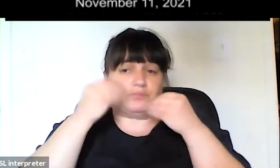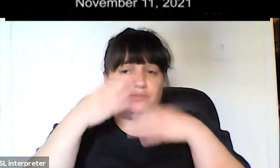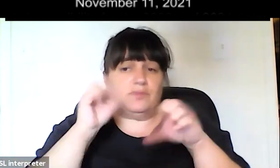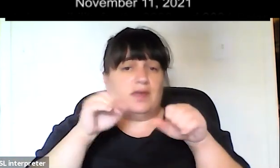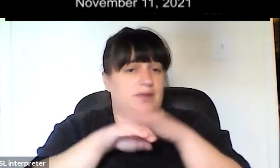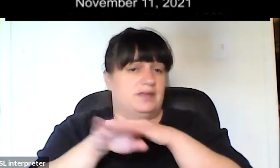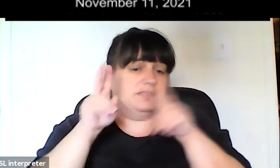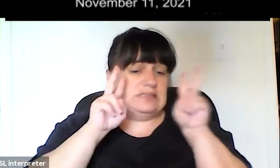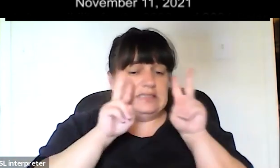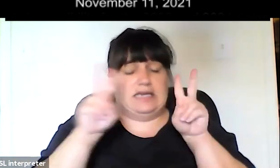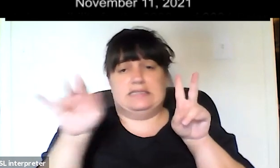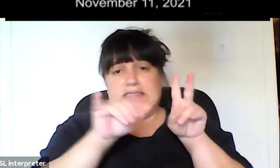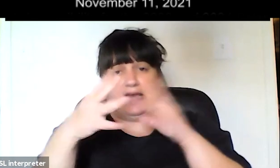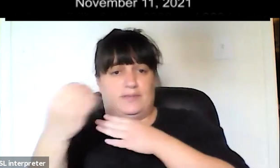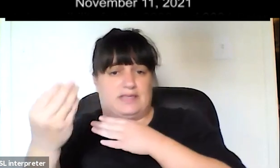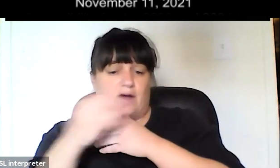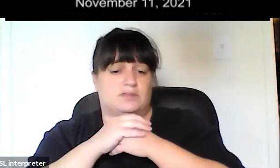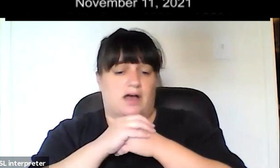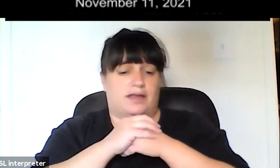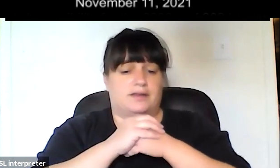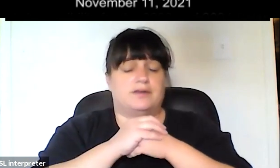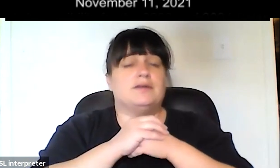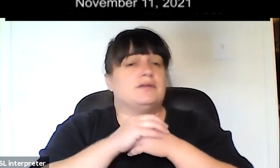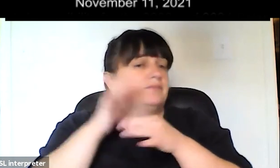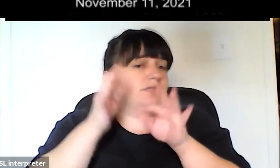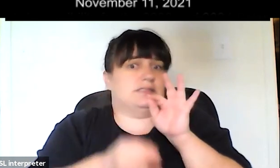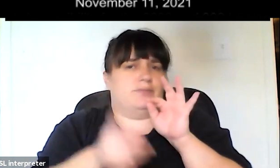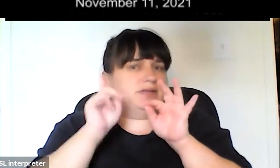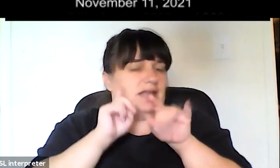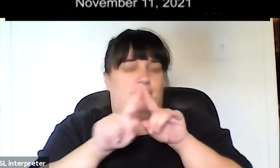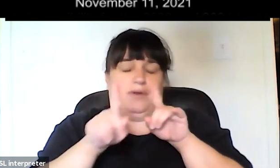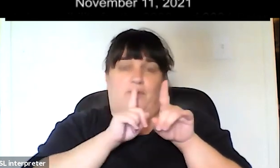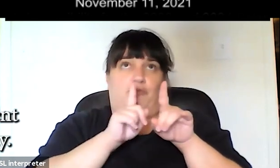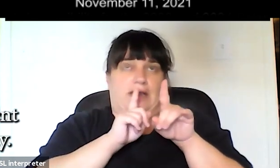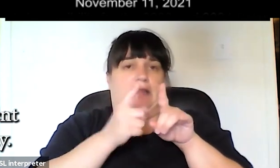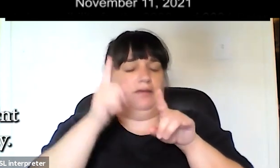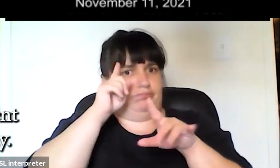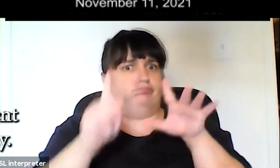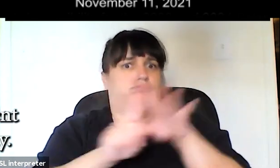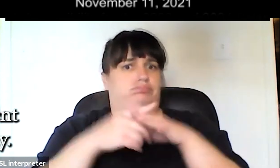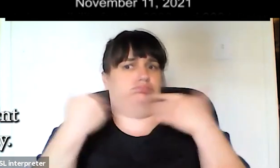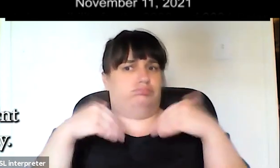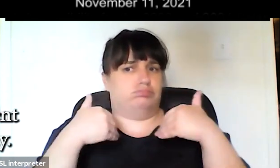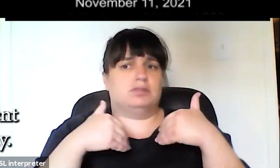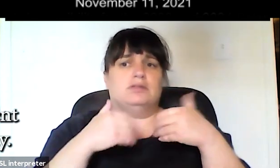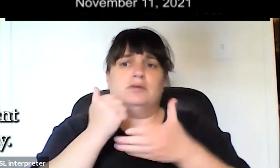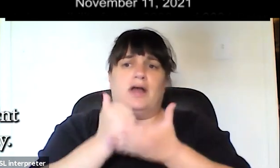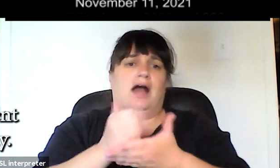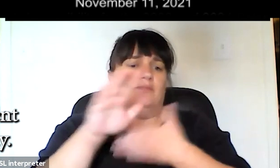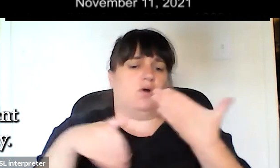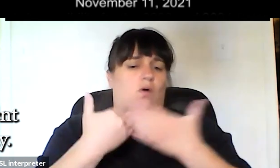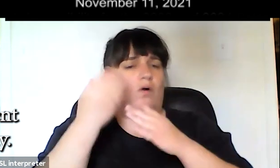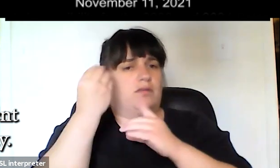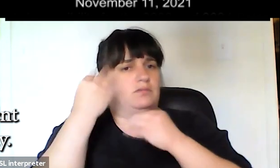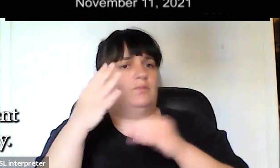like the external information. And as simple as that sounds, that was a true revelation. It really helped make all of this content much